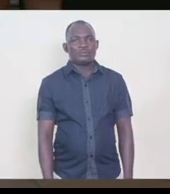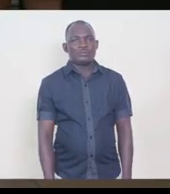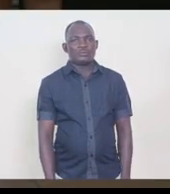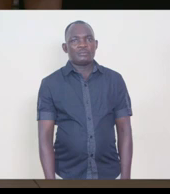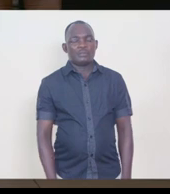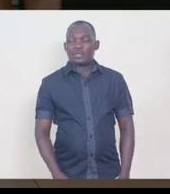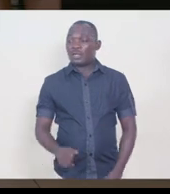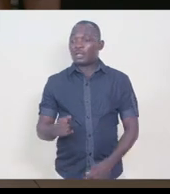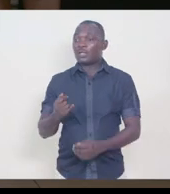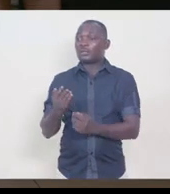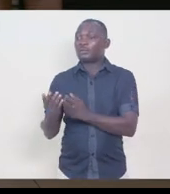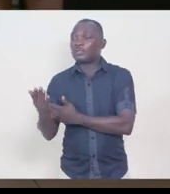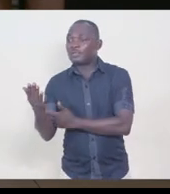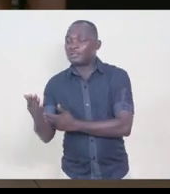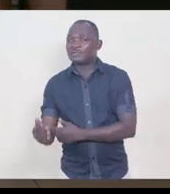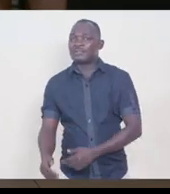Good morning.